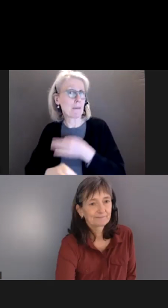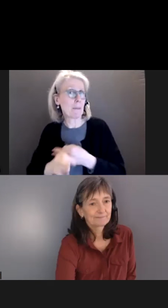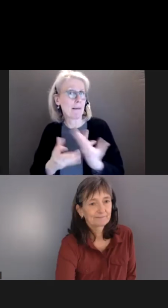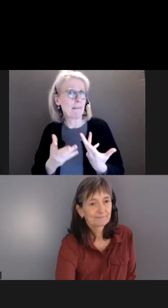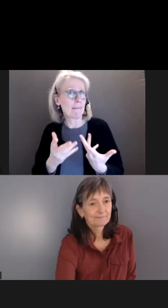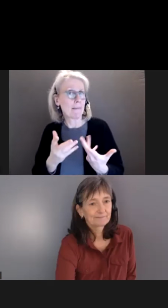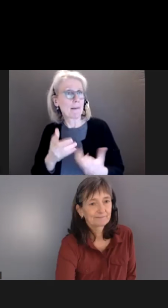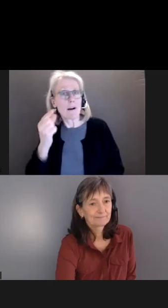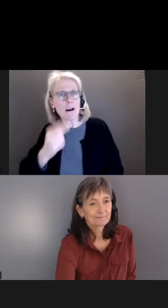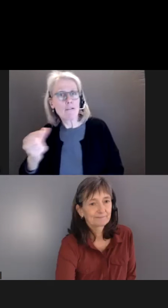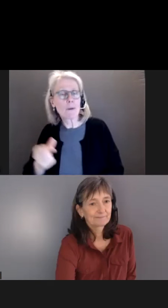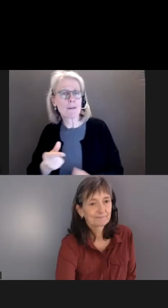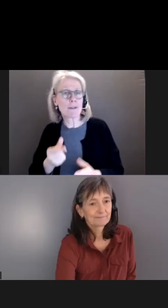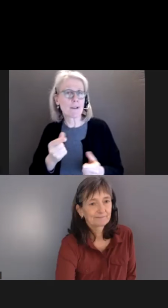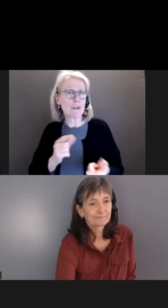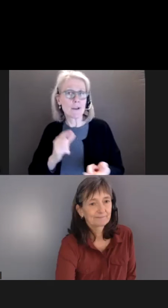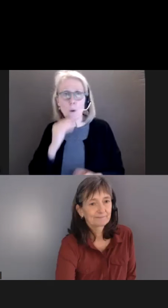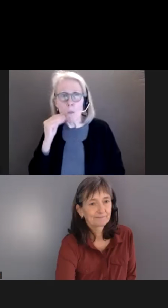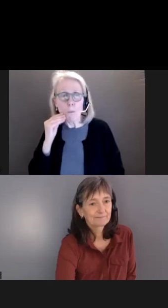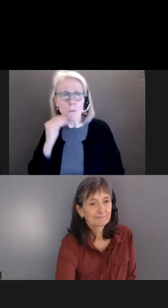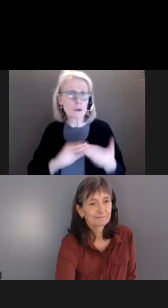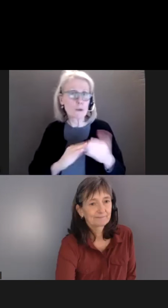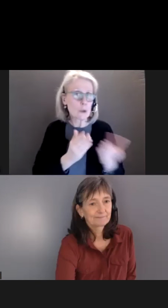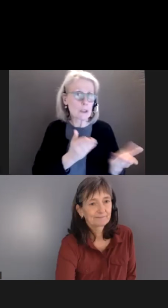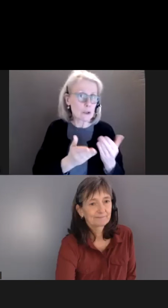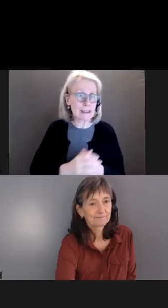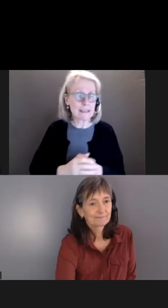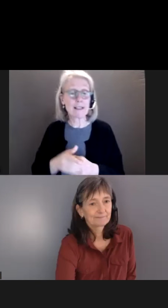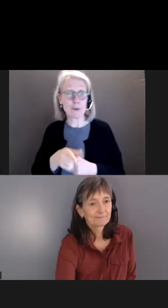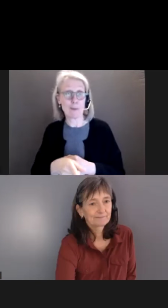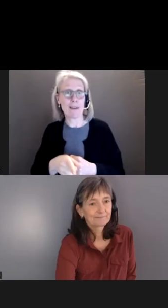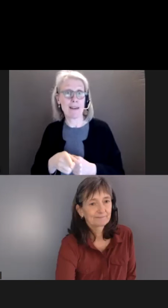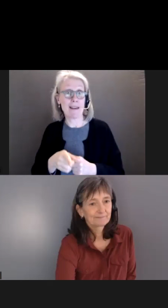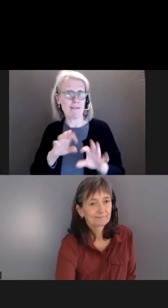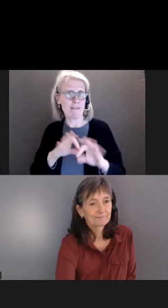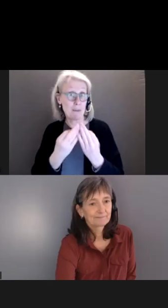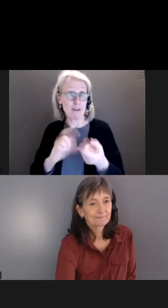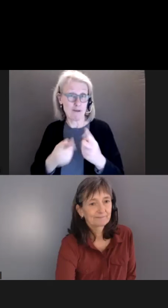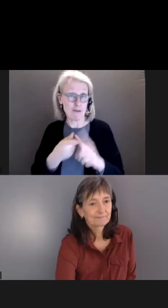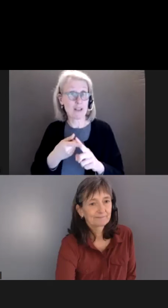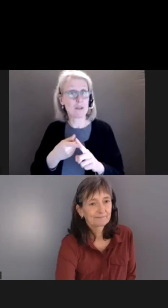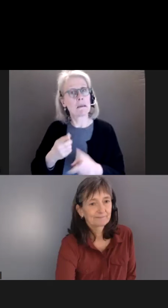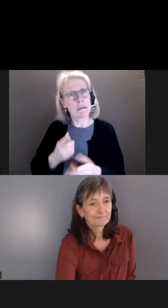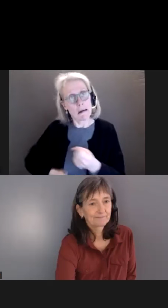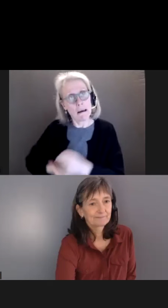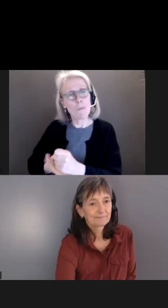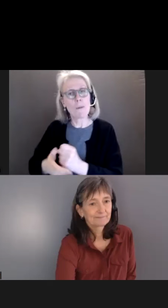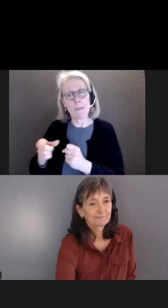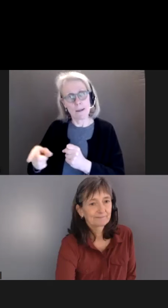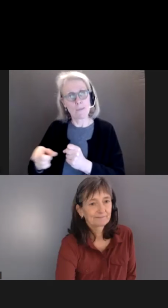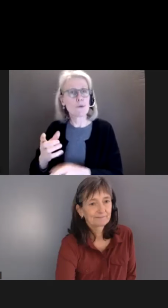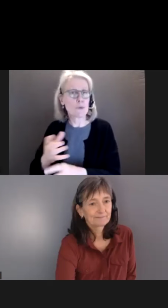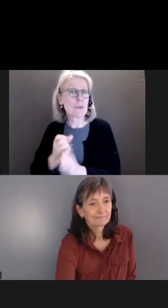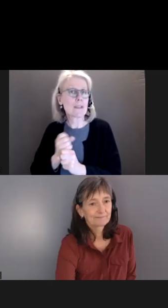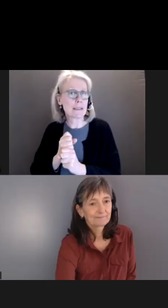publicly funded home and community care systems. And therefore, they are the ones who make it possible for older adults to have alternatives to